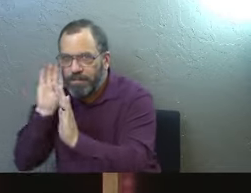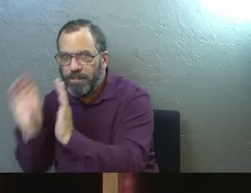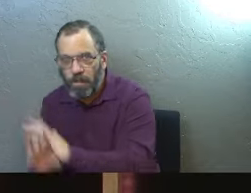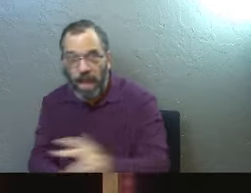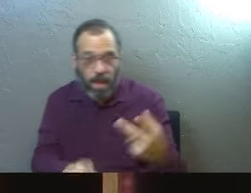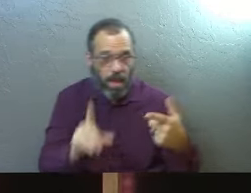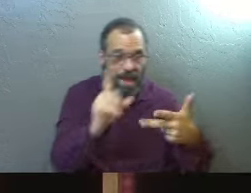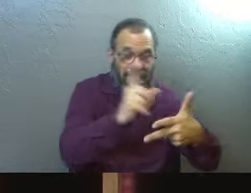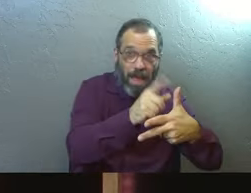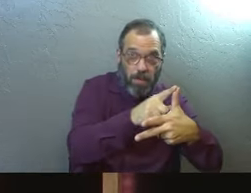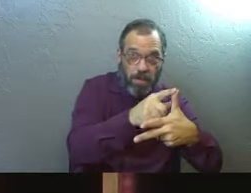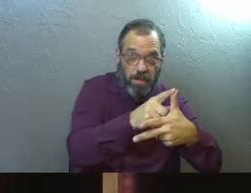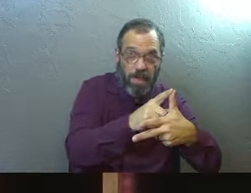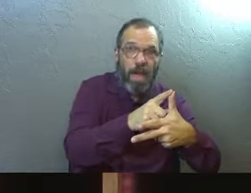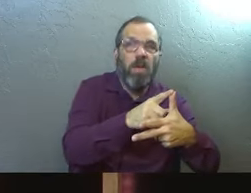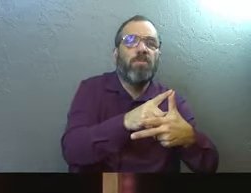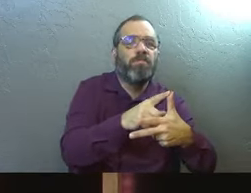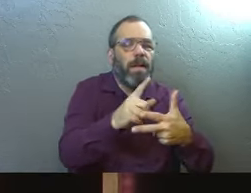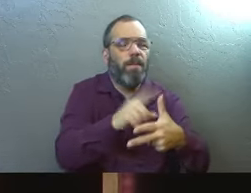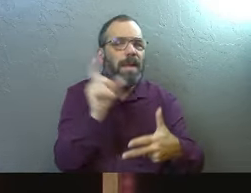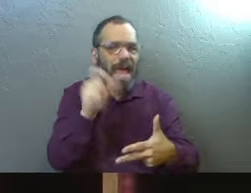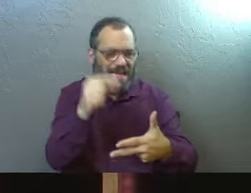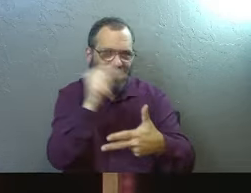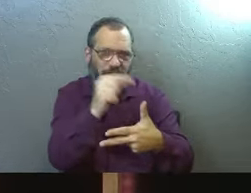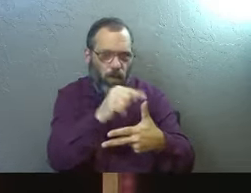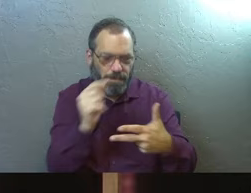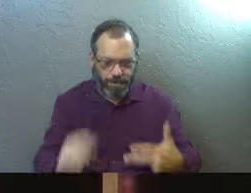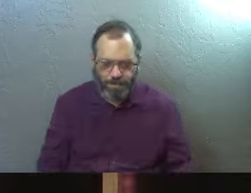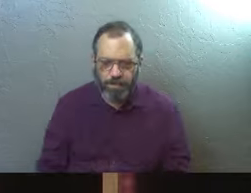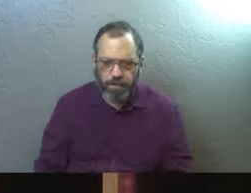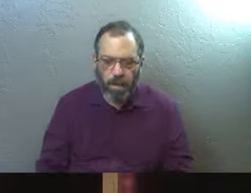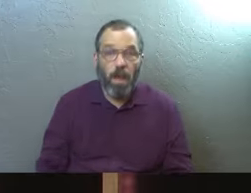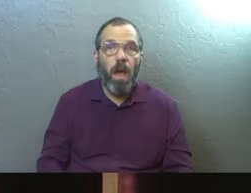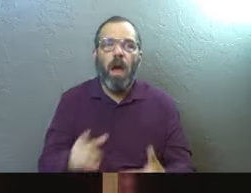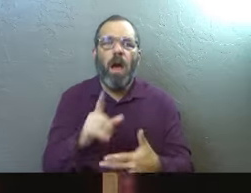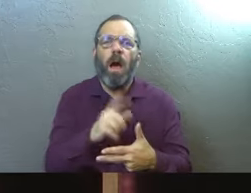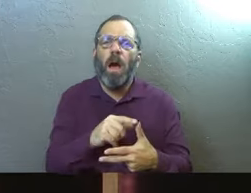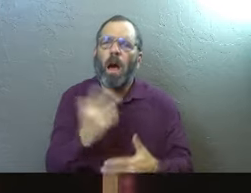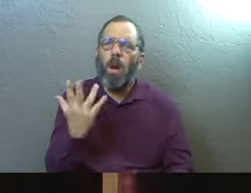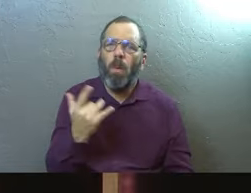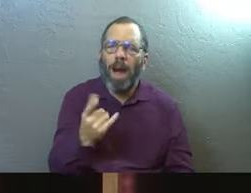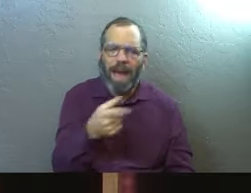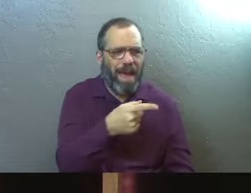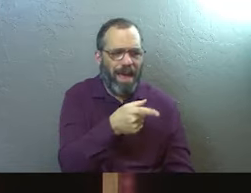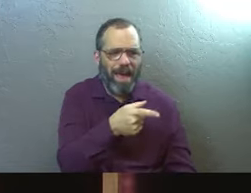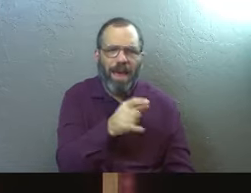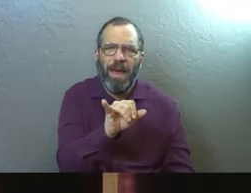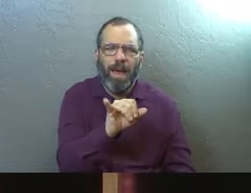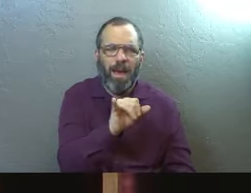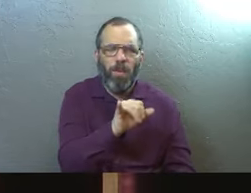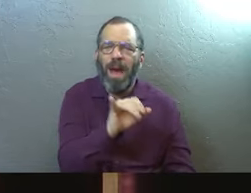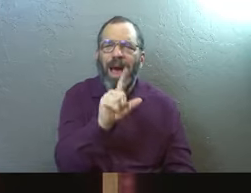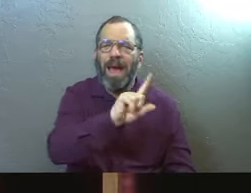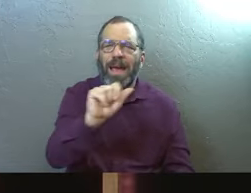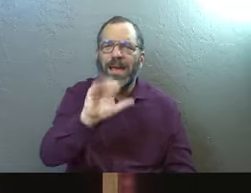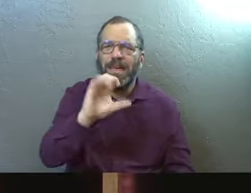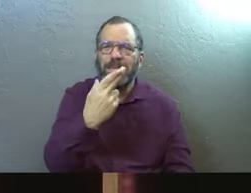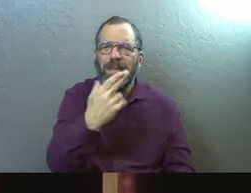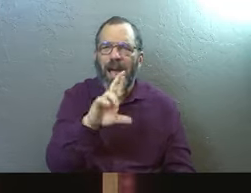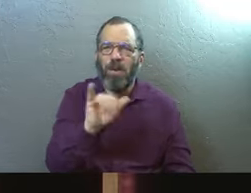one. But we got to ask a few questions of that scene. Question, why didn't he believe?